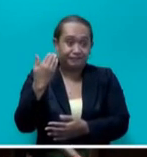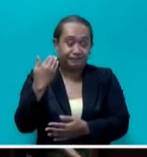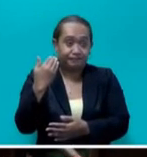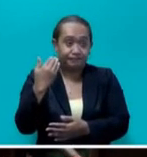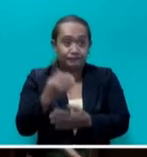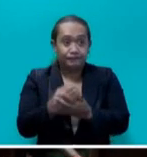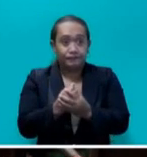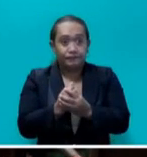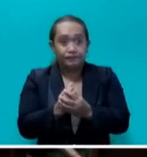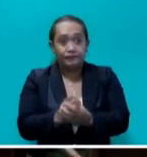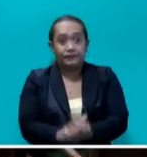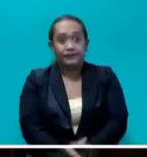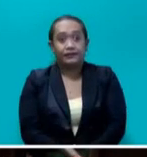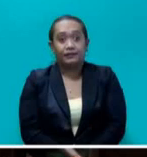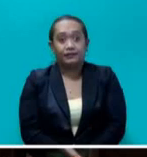when